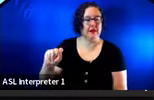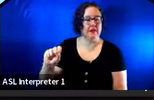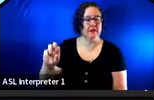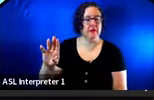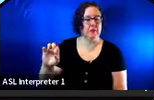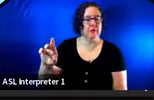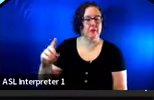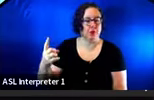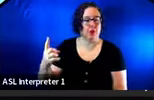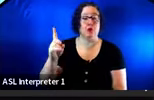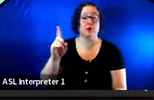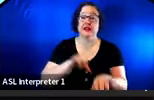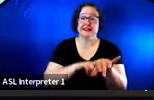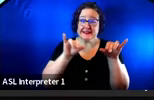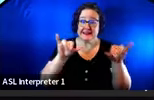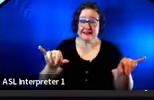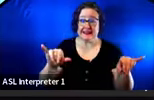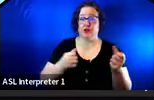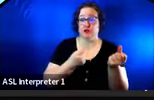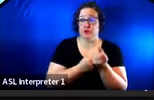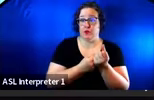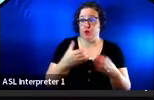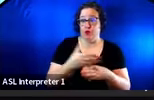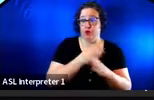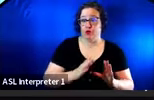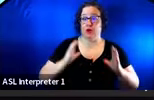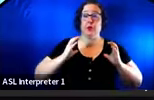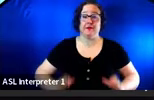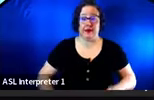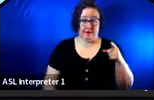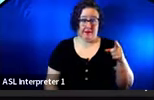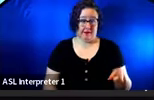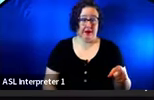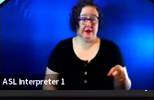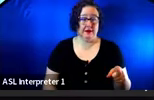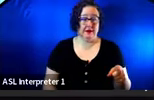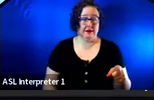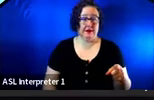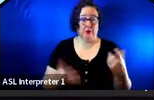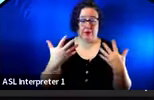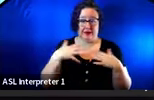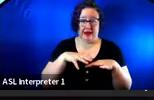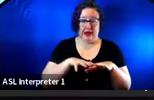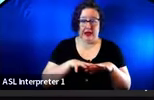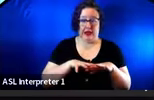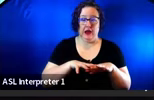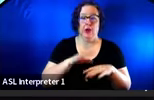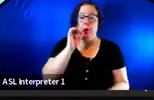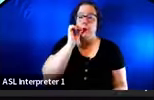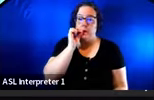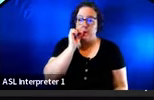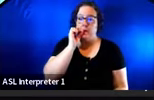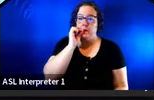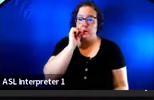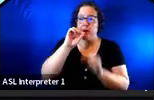providing synchronous support to our partner. We have a client here who is integrating a Sip and Puff device into his